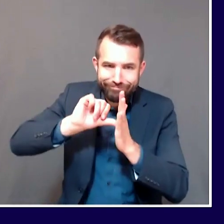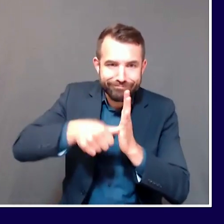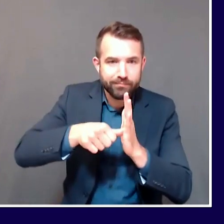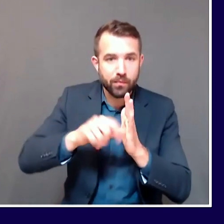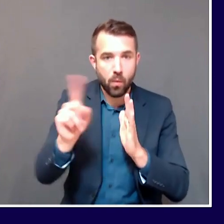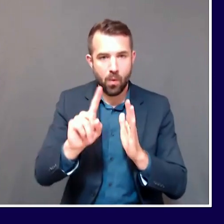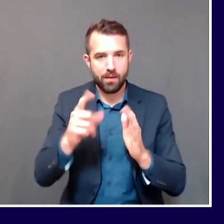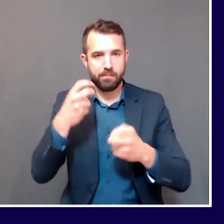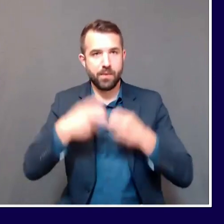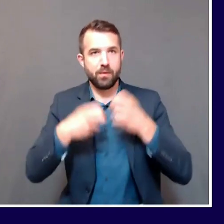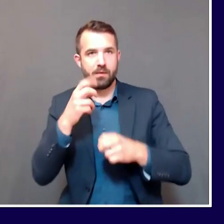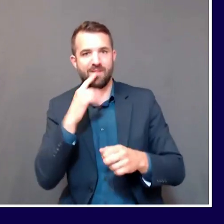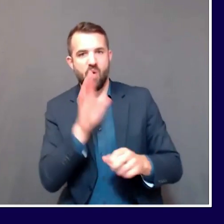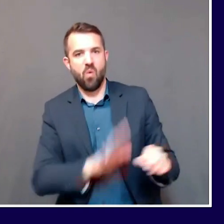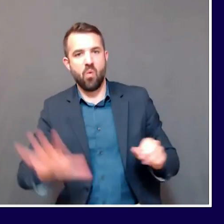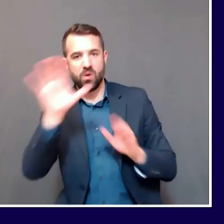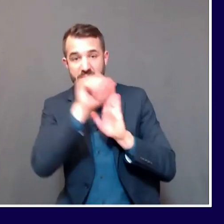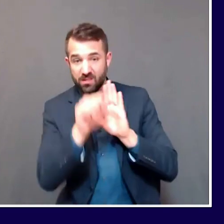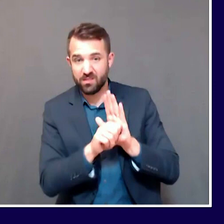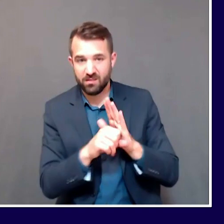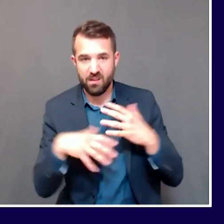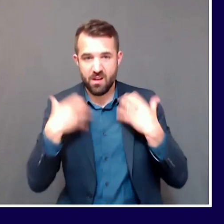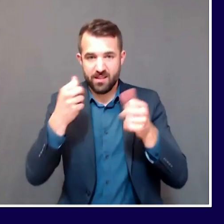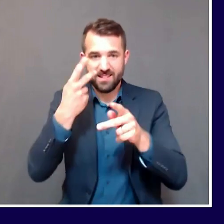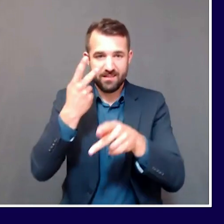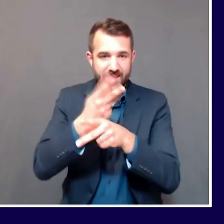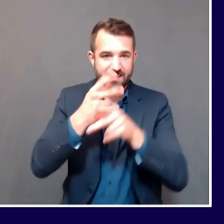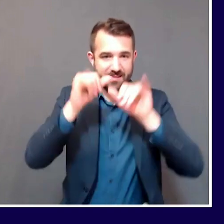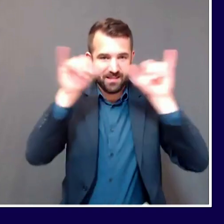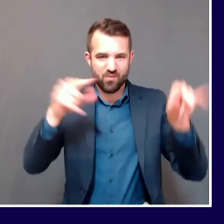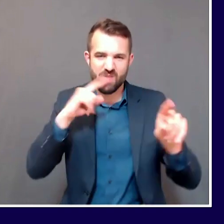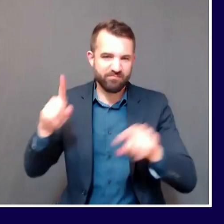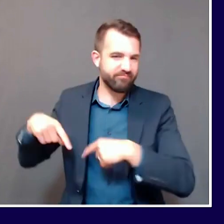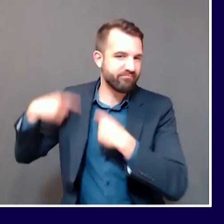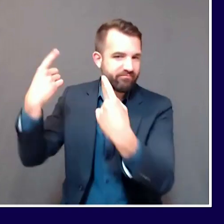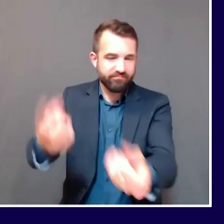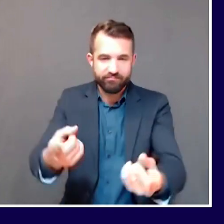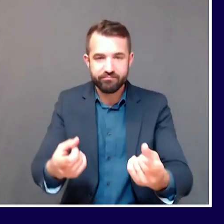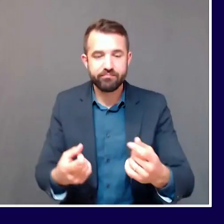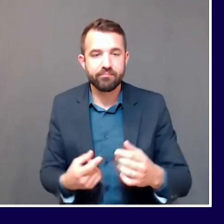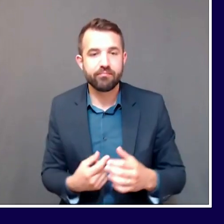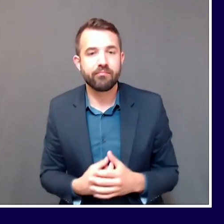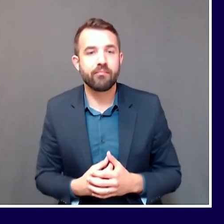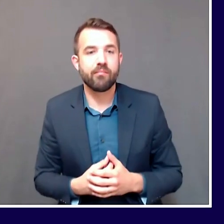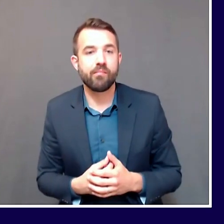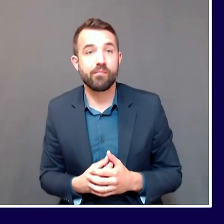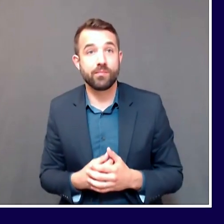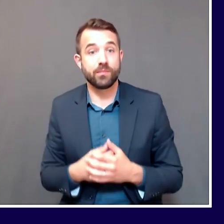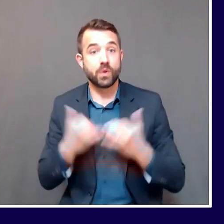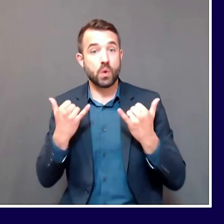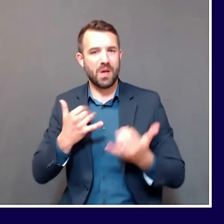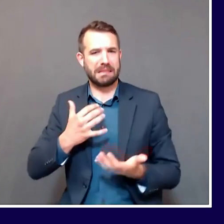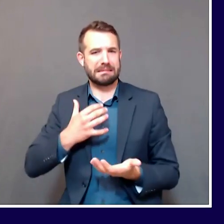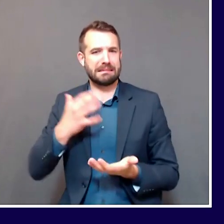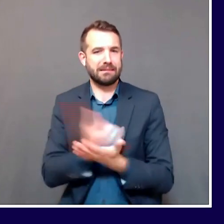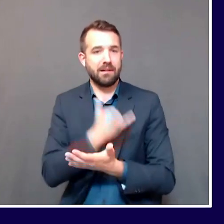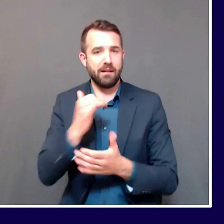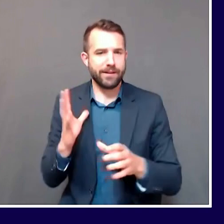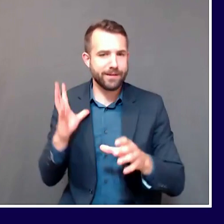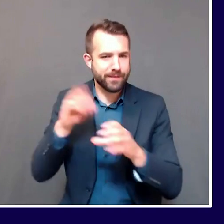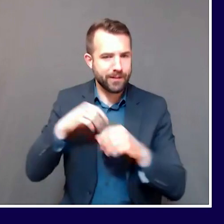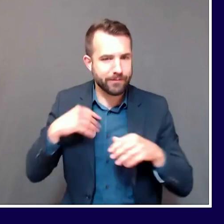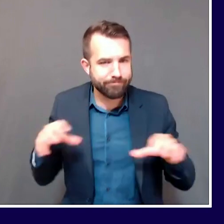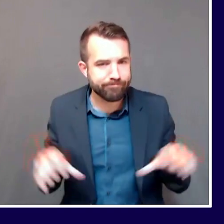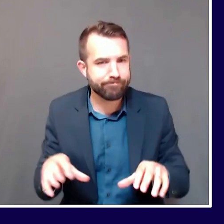healthcare system that have been longstanding. So this is part and parcel of what we're trying to do in the department, and the state, I should say,